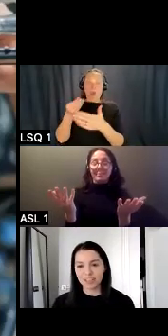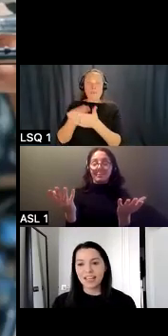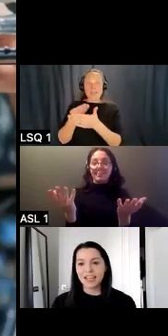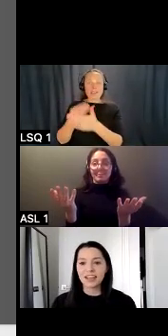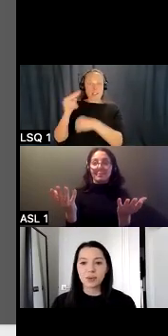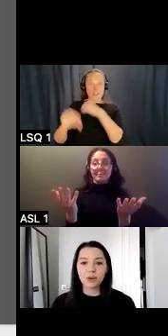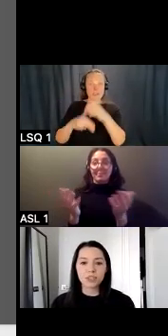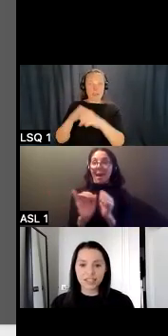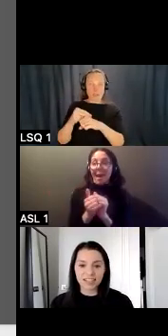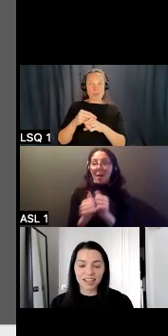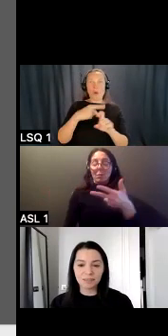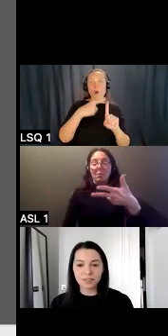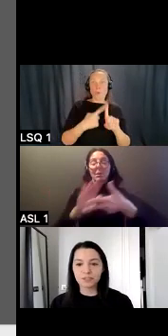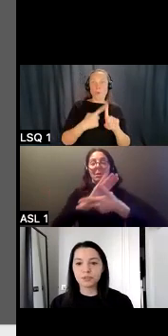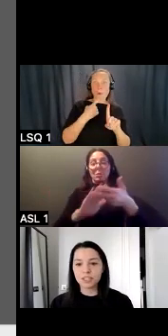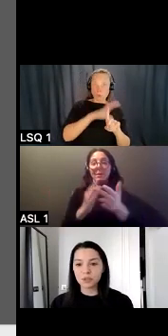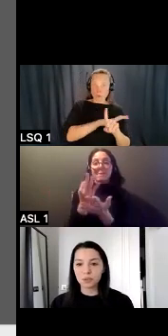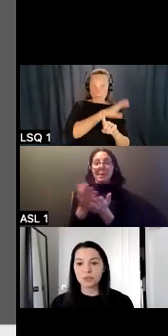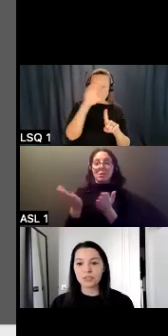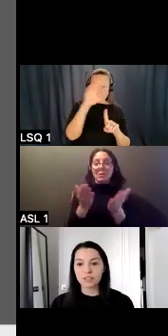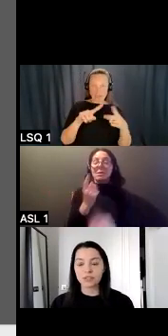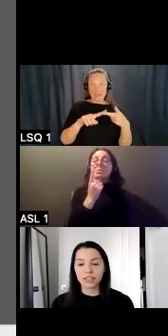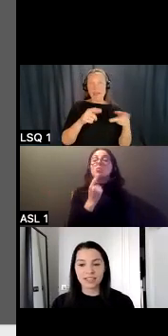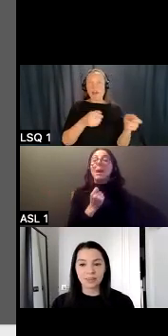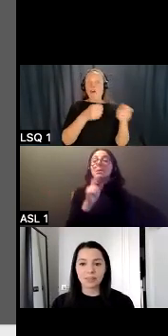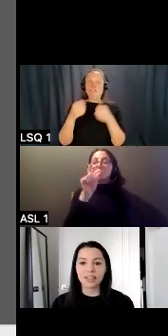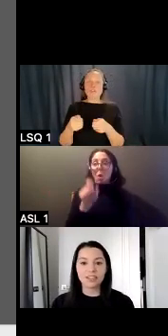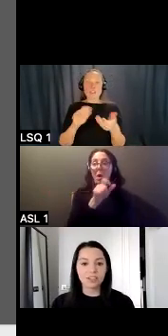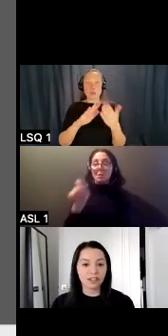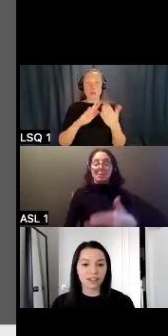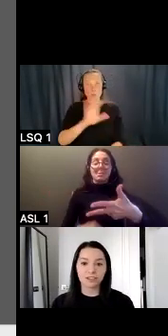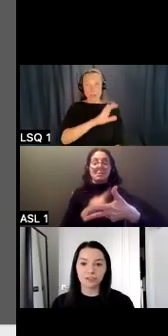by three financial services: Red Cross,